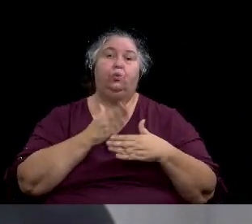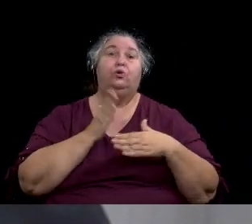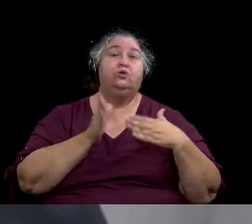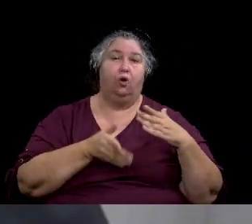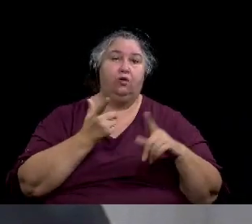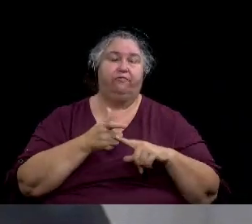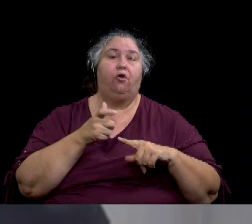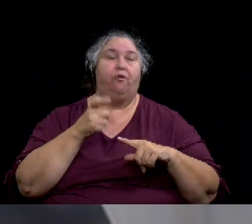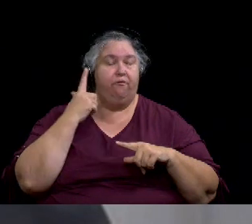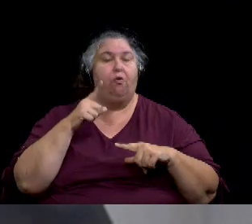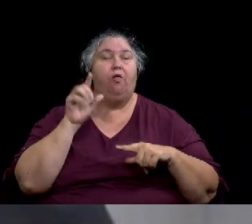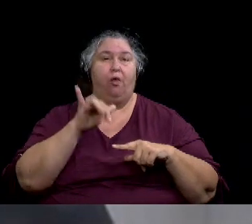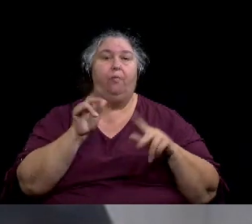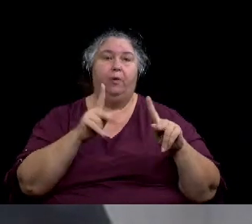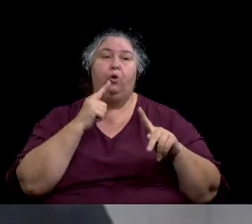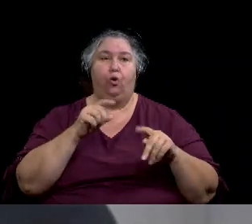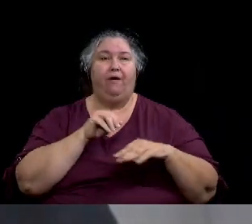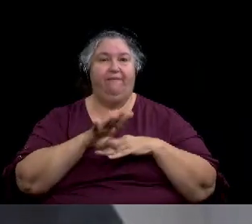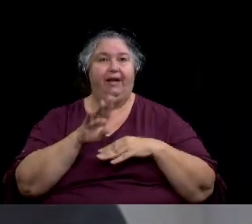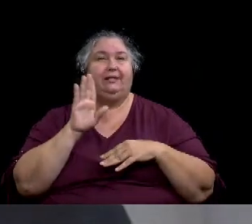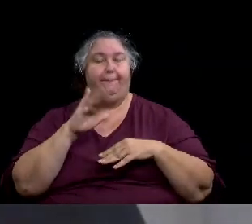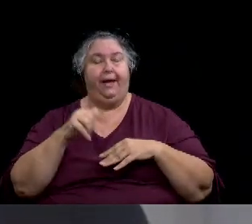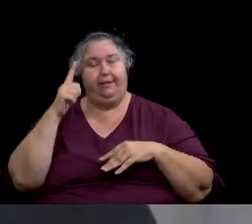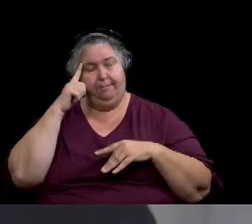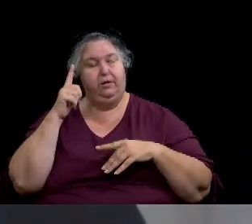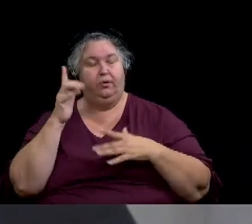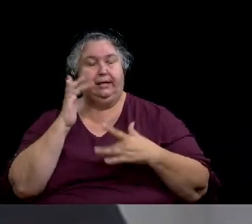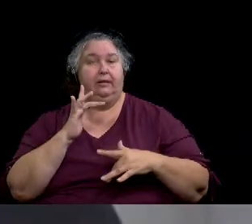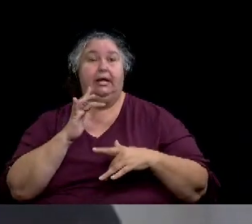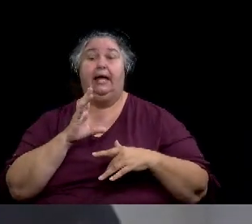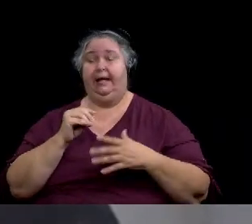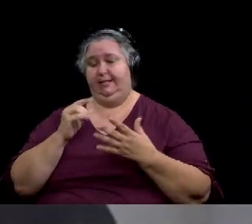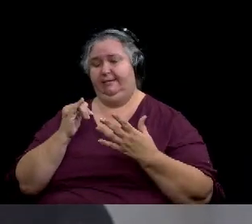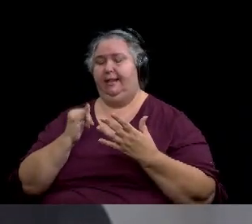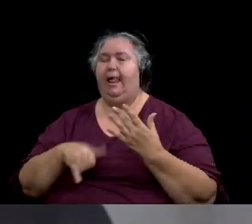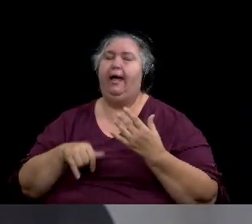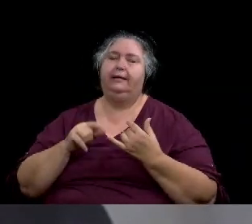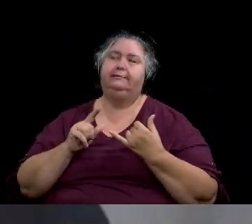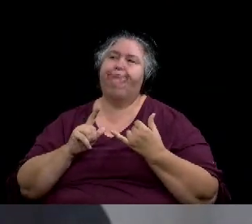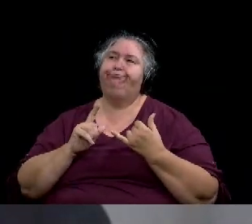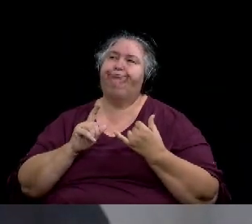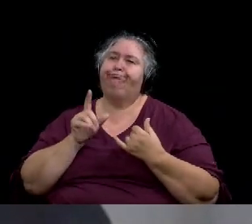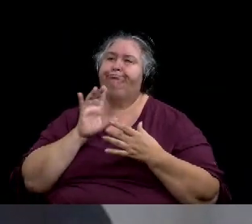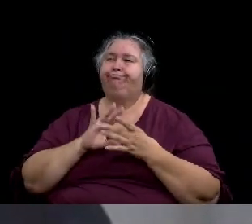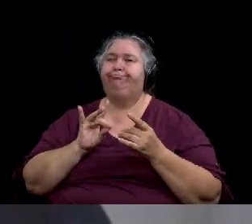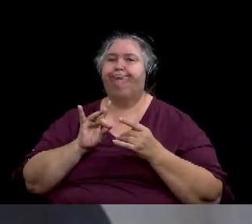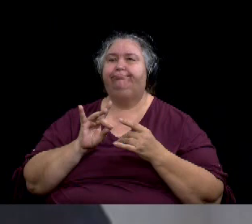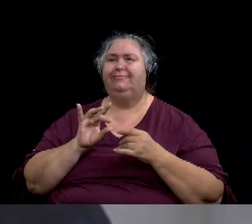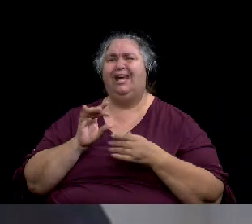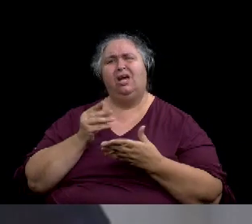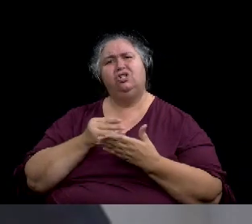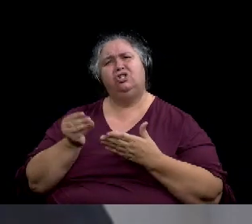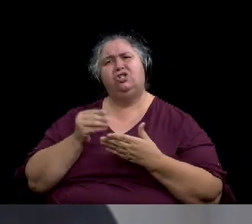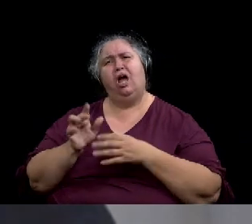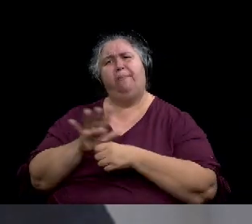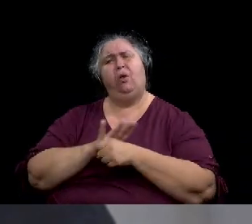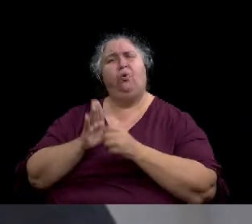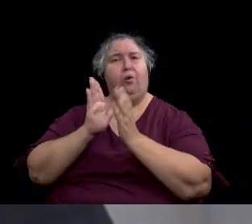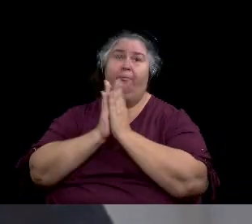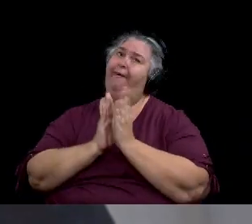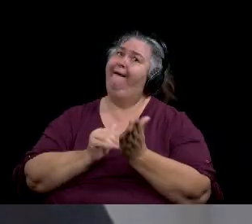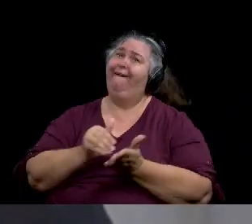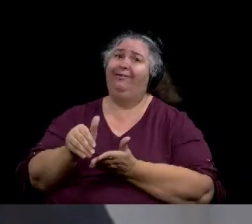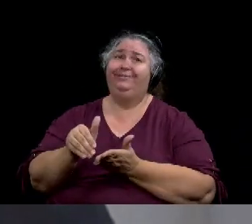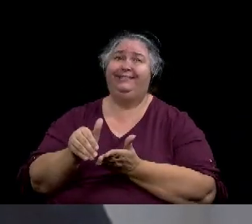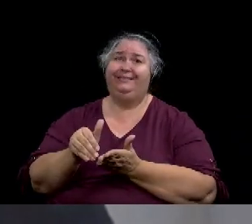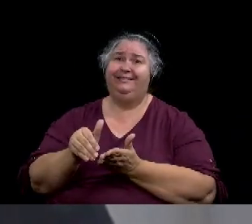those people that are affected by that. And then lastly, shop local and pray often.